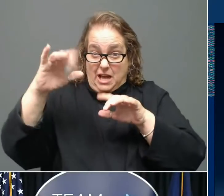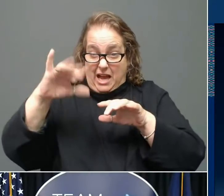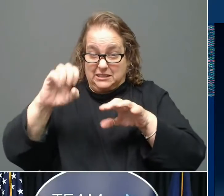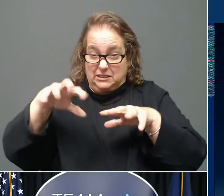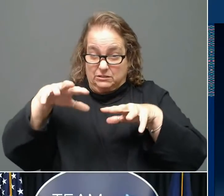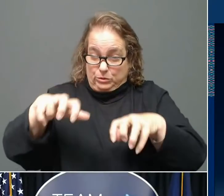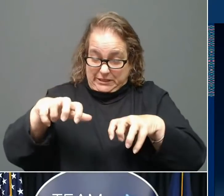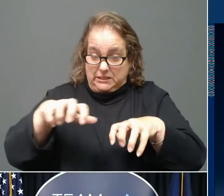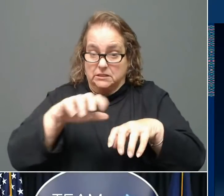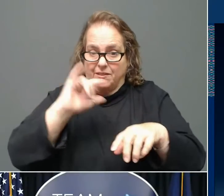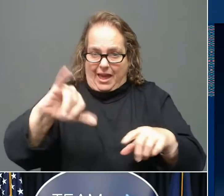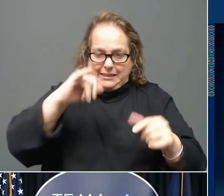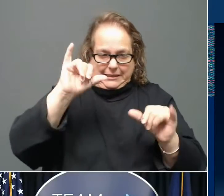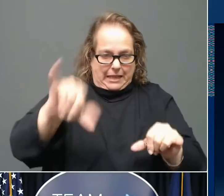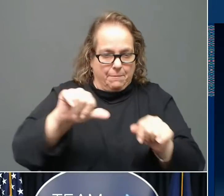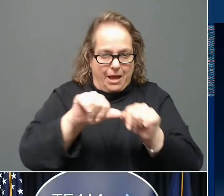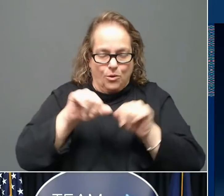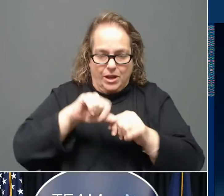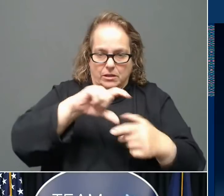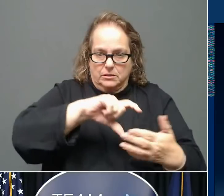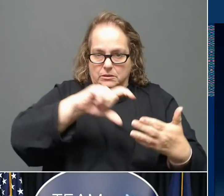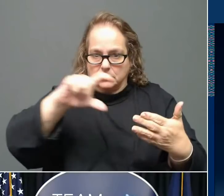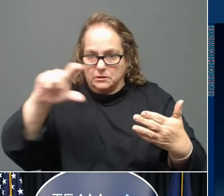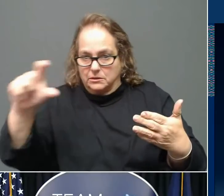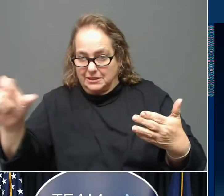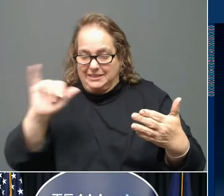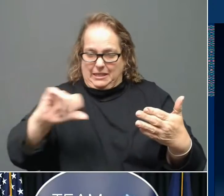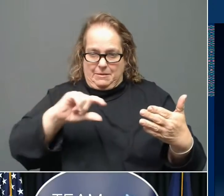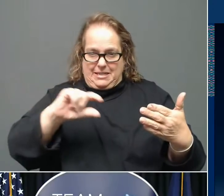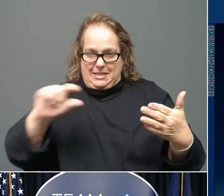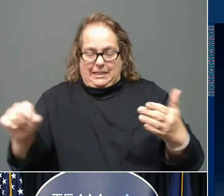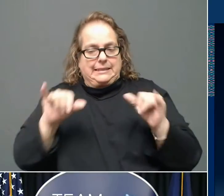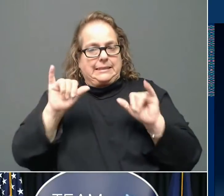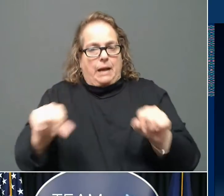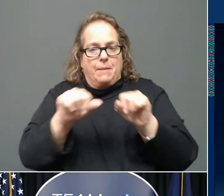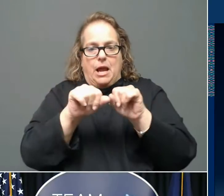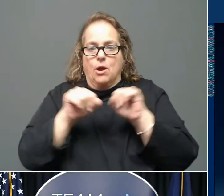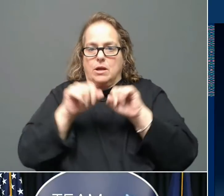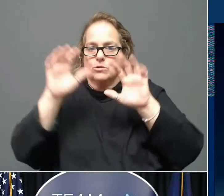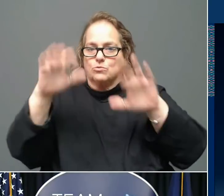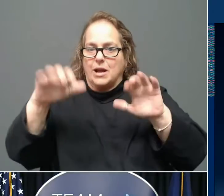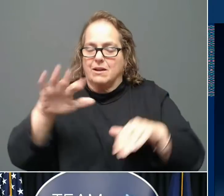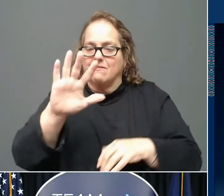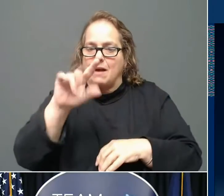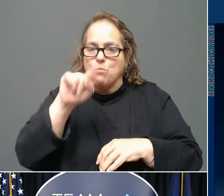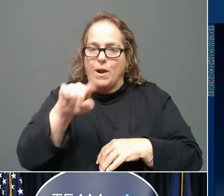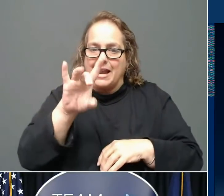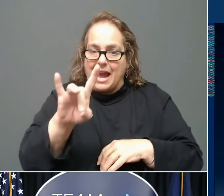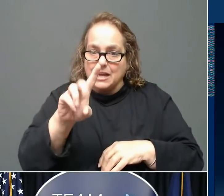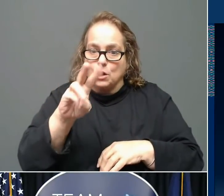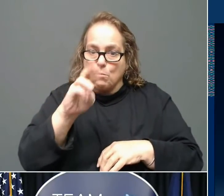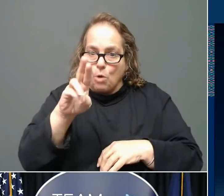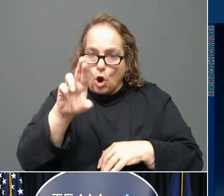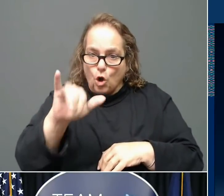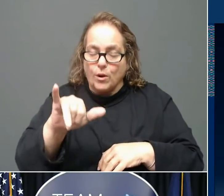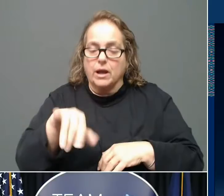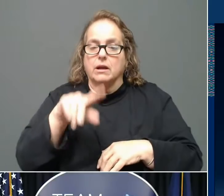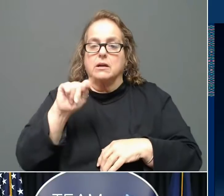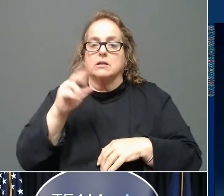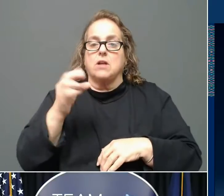in the west, Murray at 5.8 inches of rain, Grayson 4.6, Tompkinsville